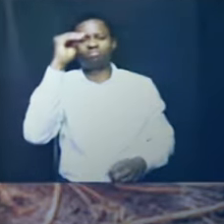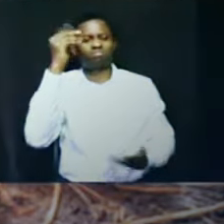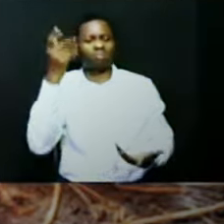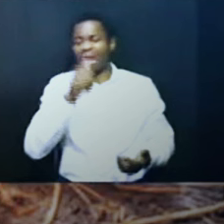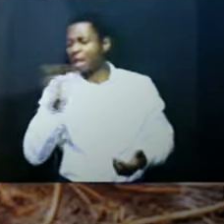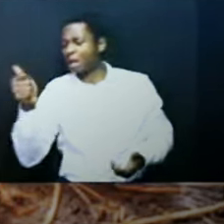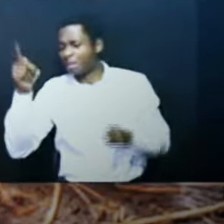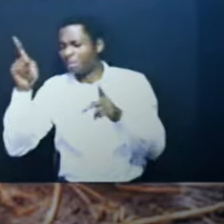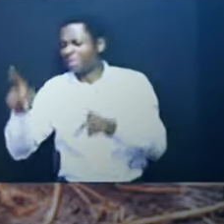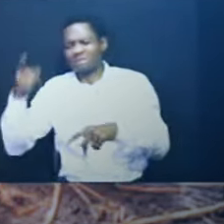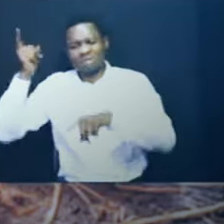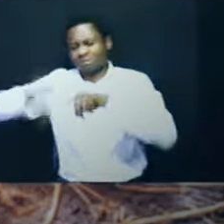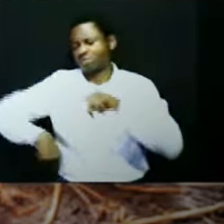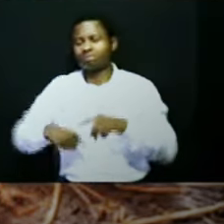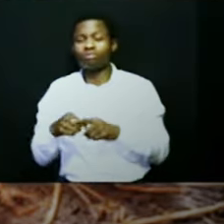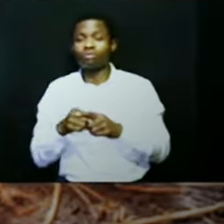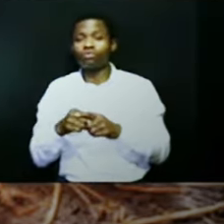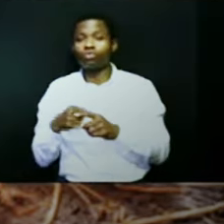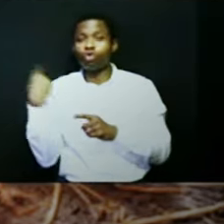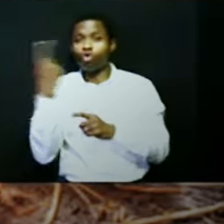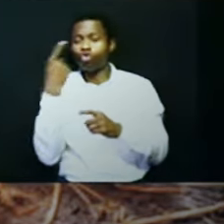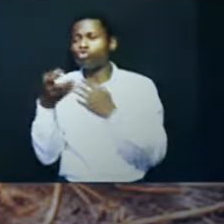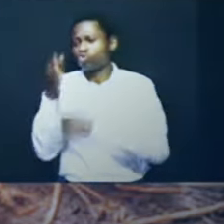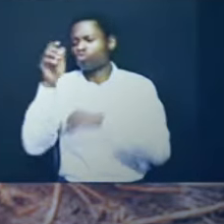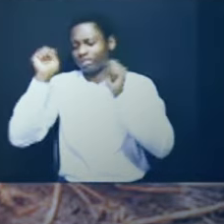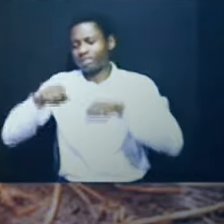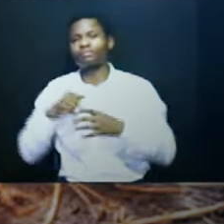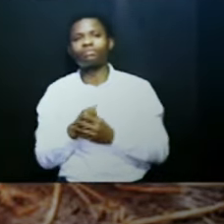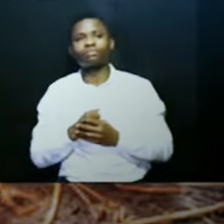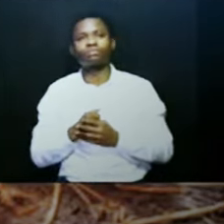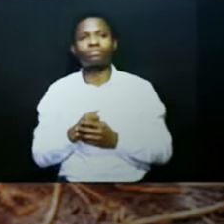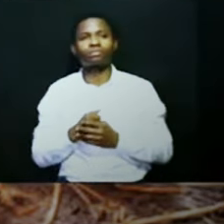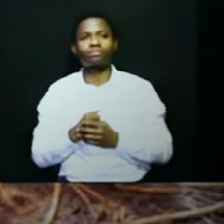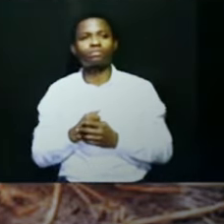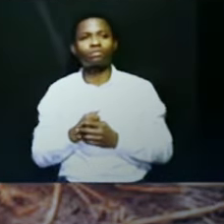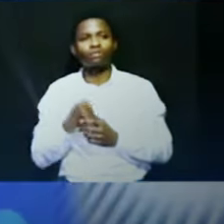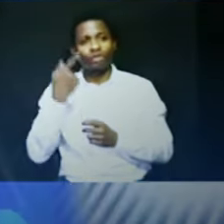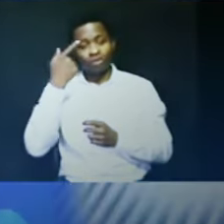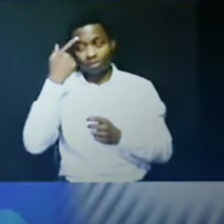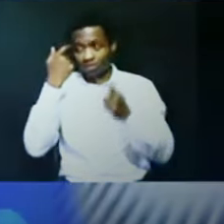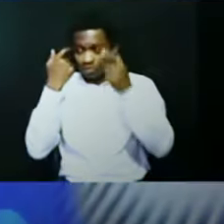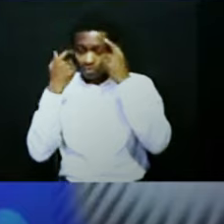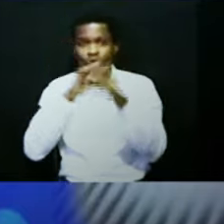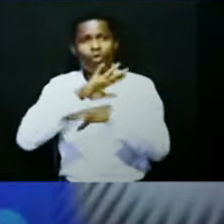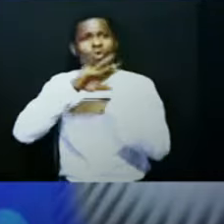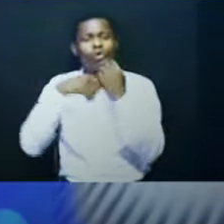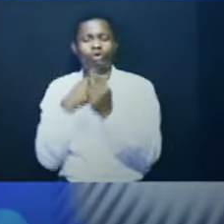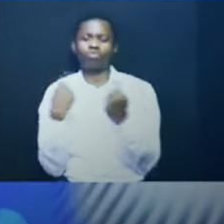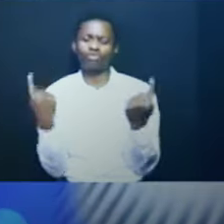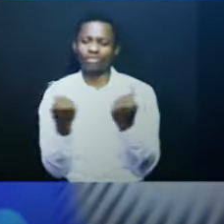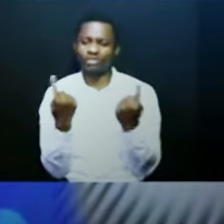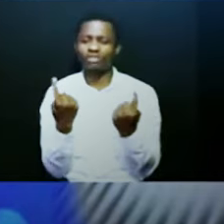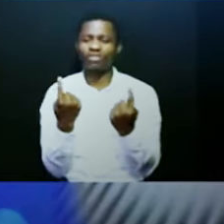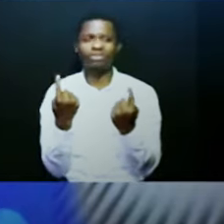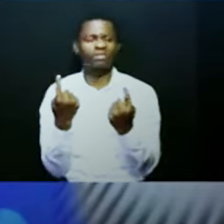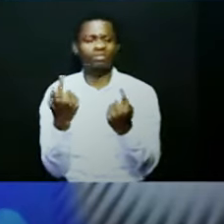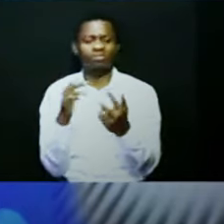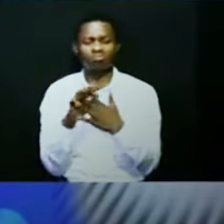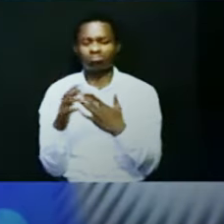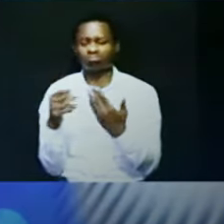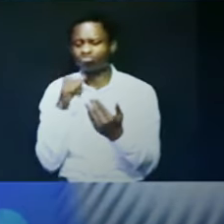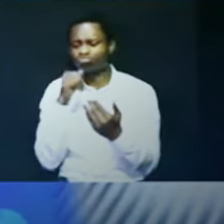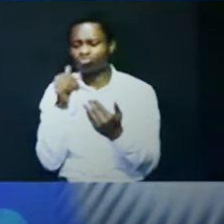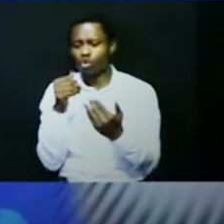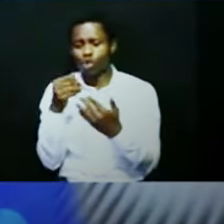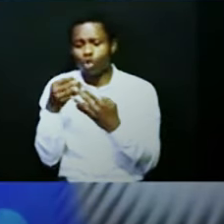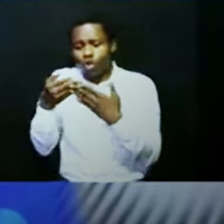For all have sinned and have come short of the glory of God. For salvation to